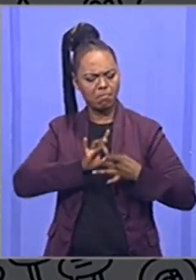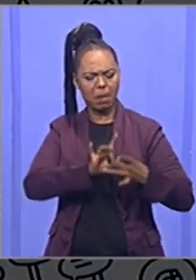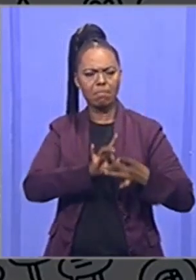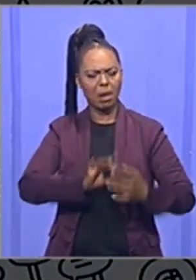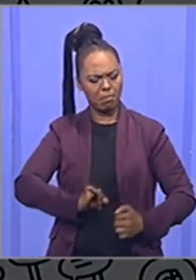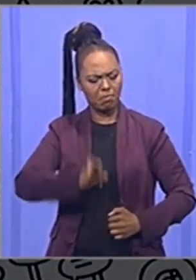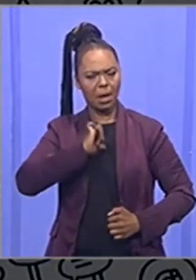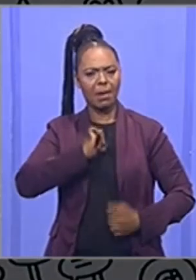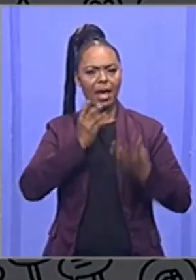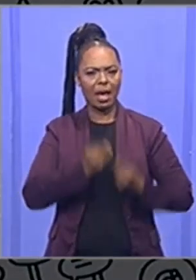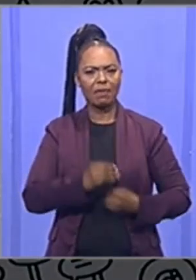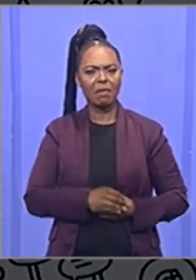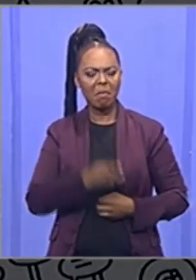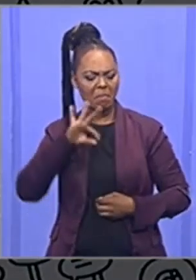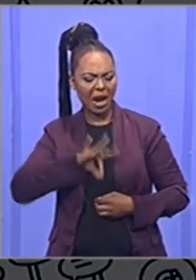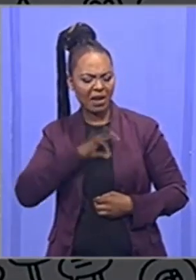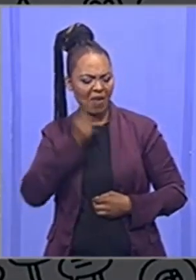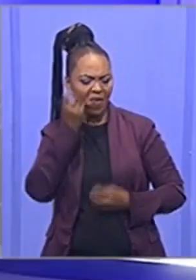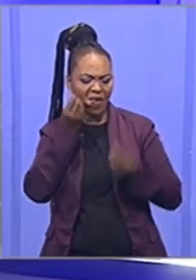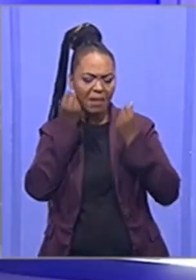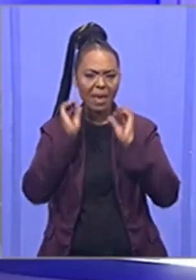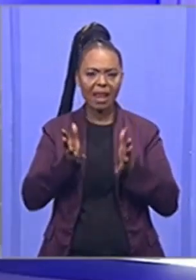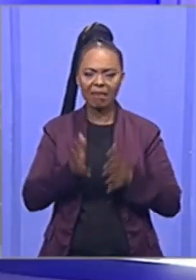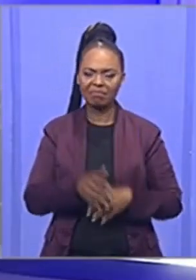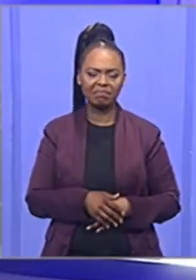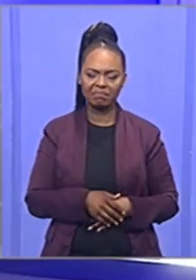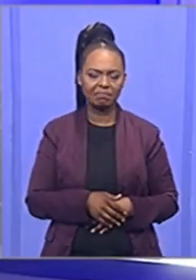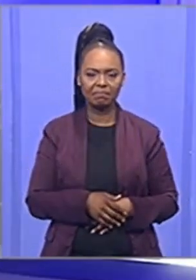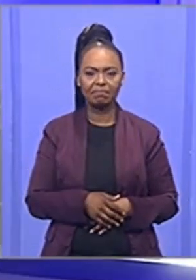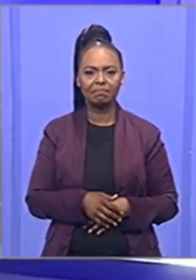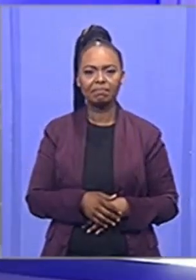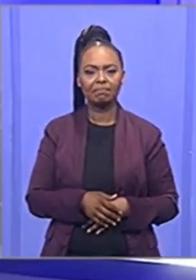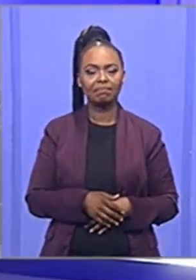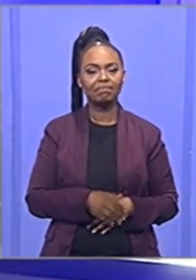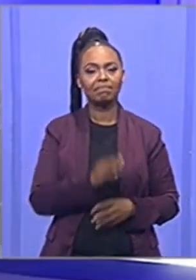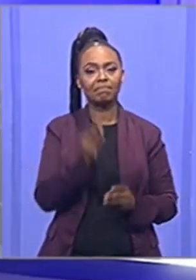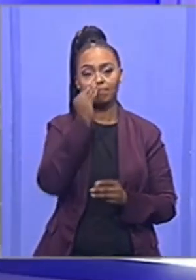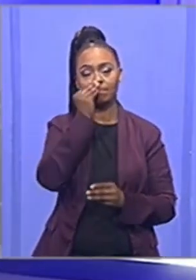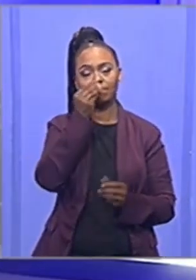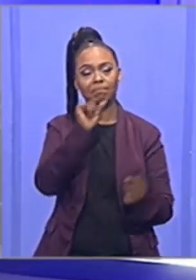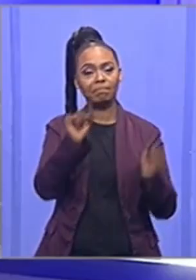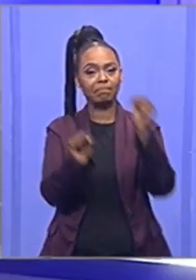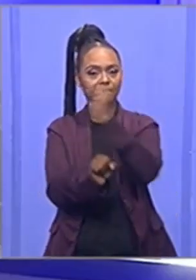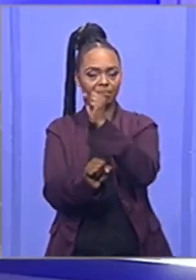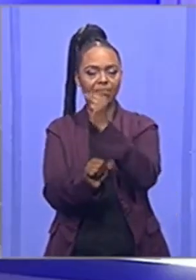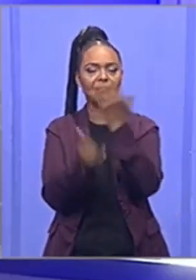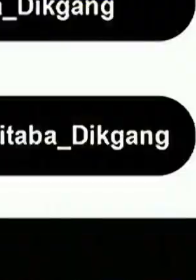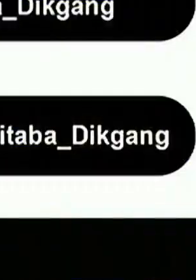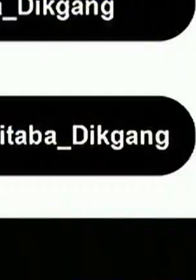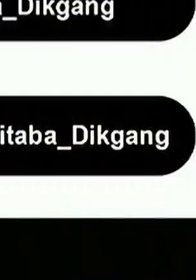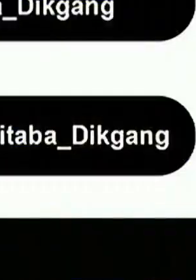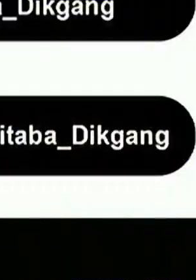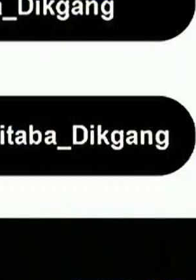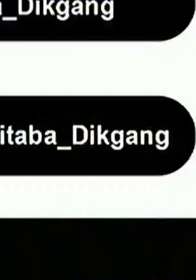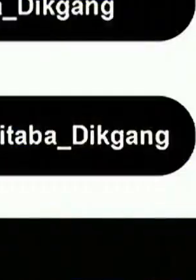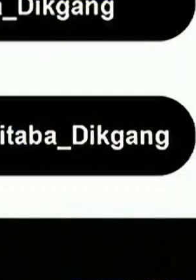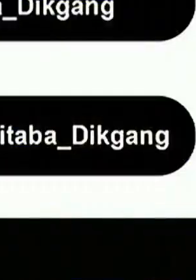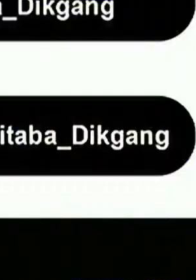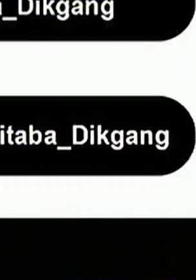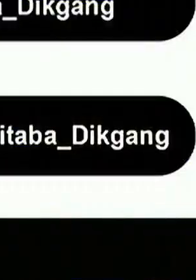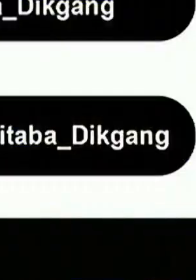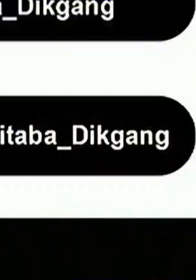ba ba lebeletseng fela madi. Dine di le kalo mo gaetso gopola gore dikgang tsa rona di a bonwa